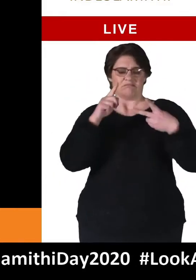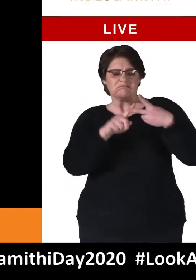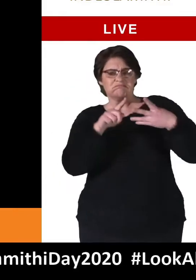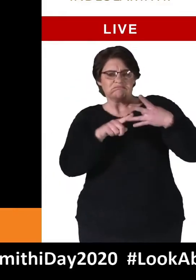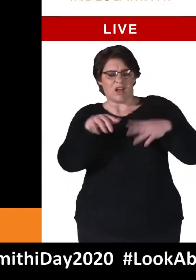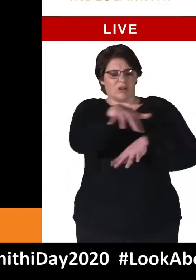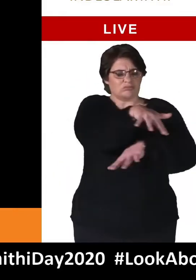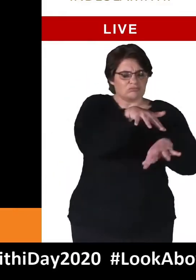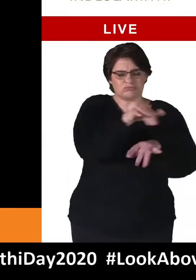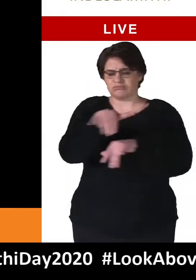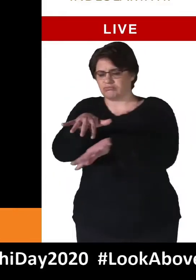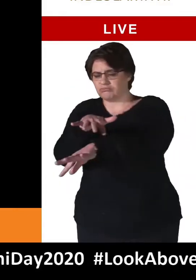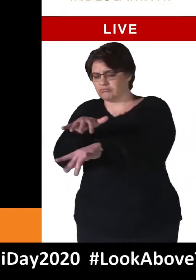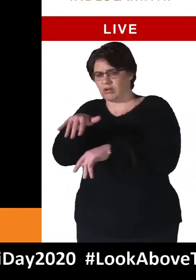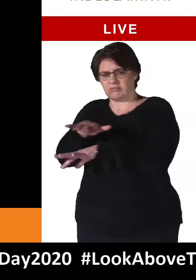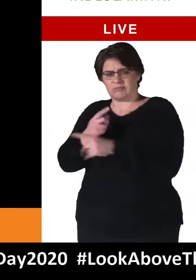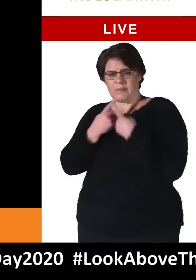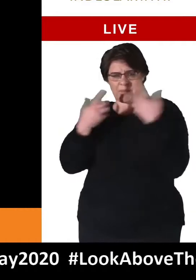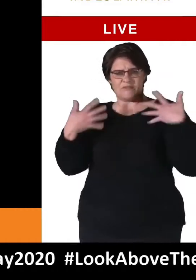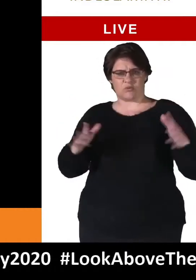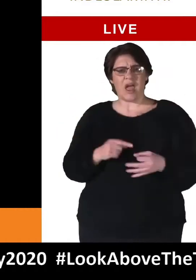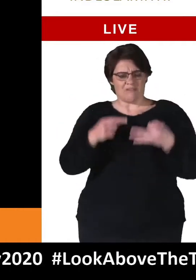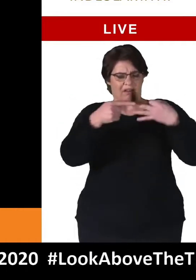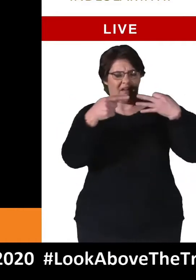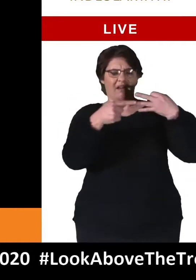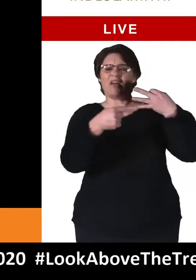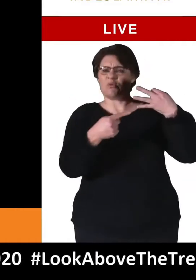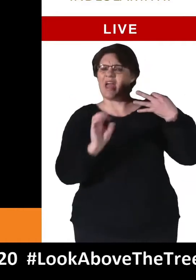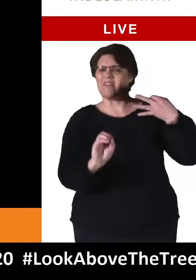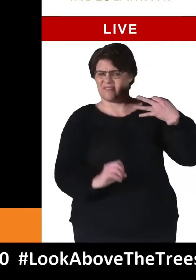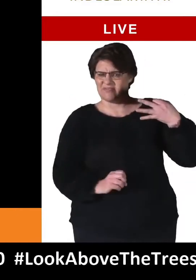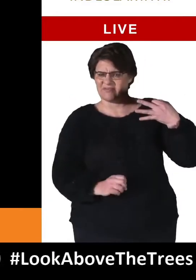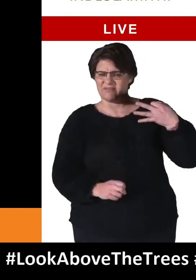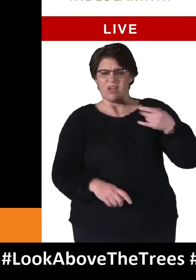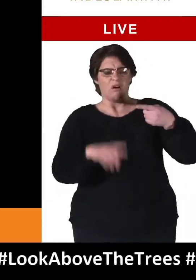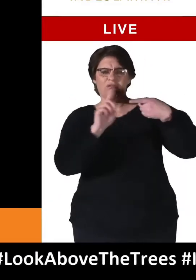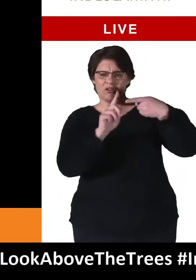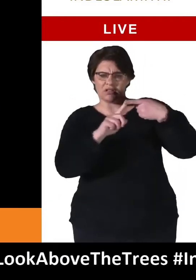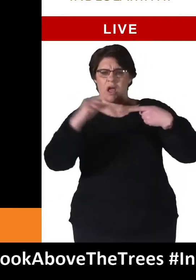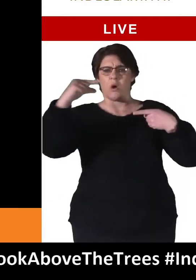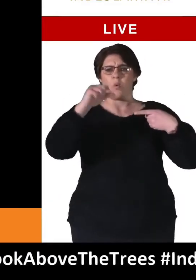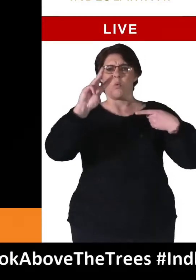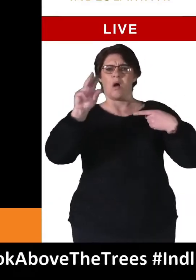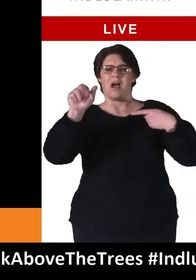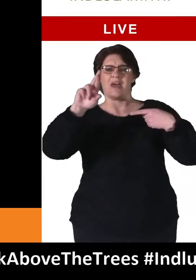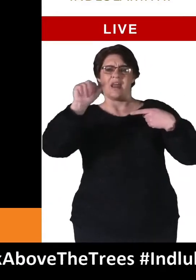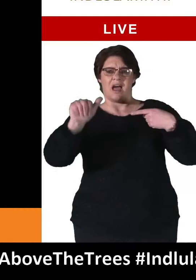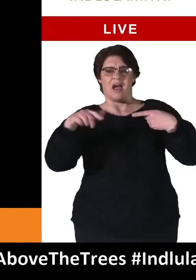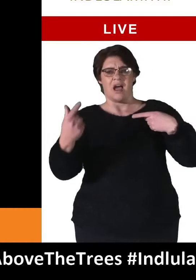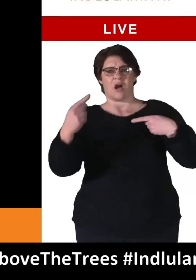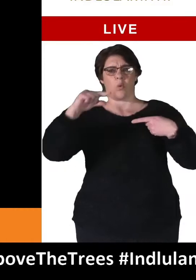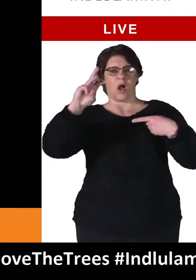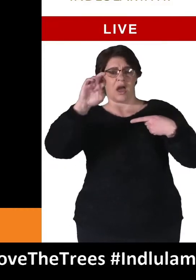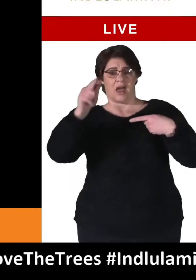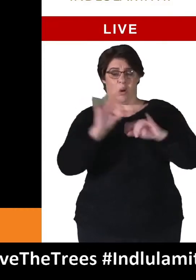scenarios. And we do have 3 scenarios here in essence. The first one is Gwara Gwara, which is a